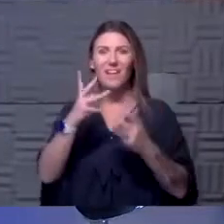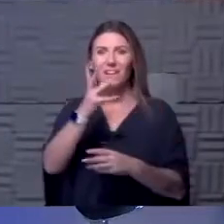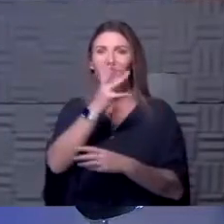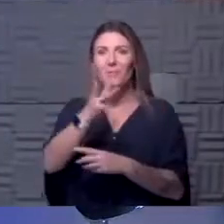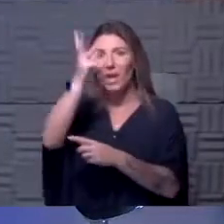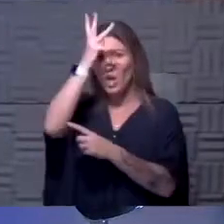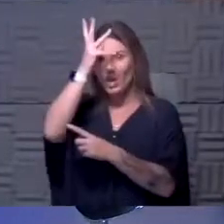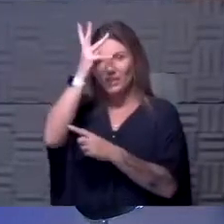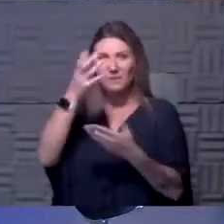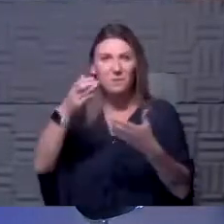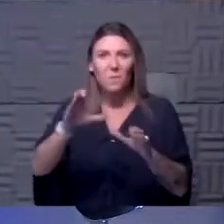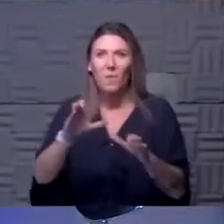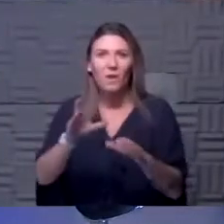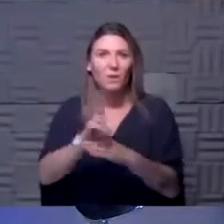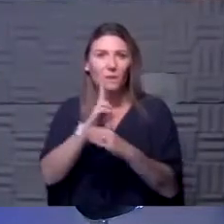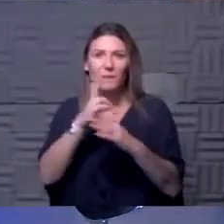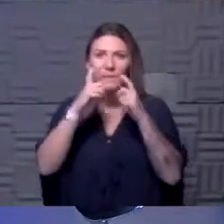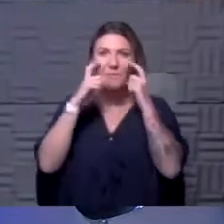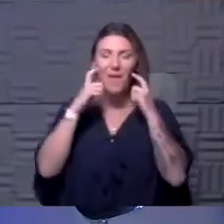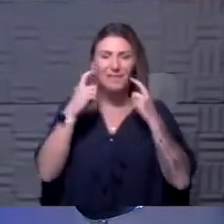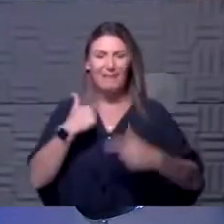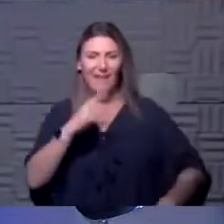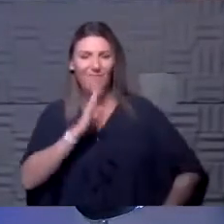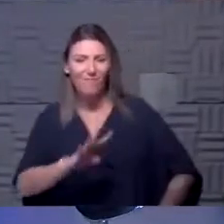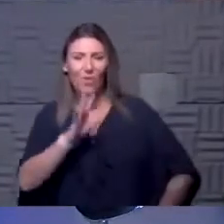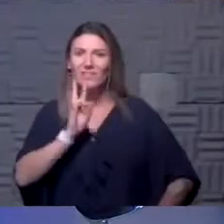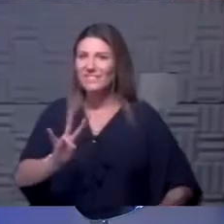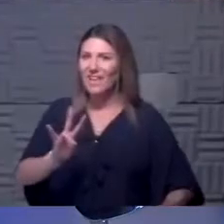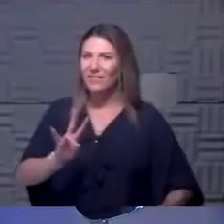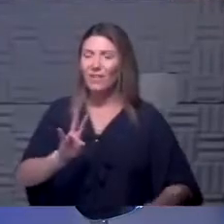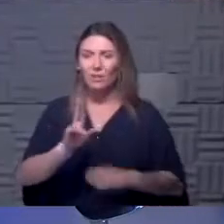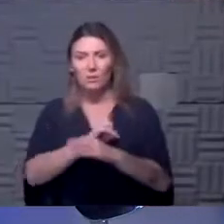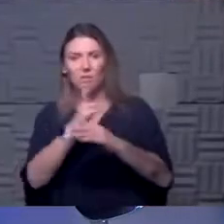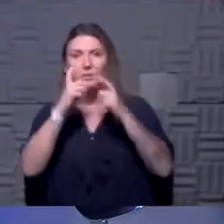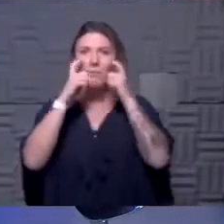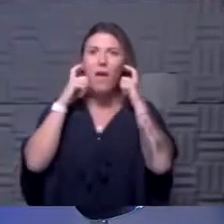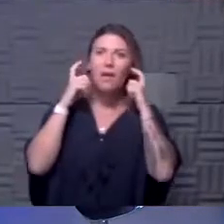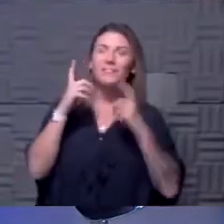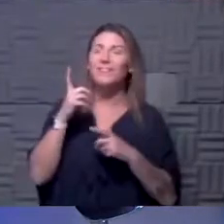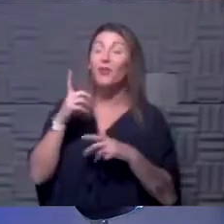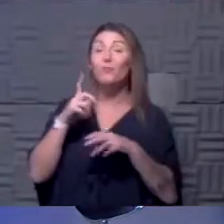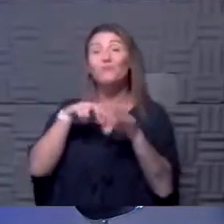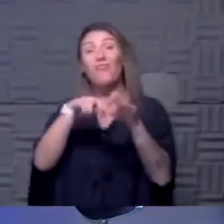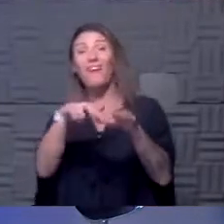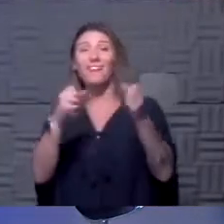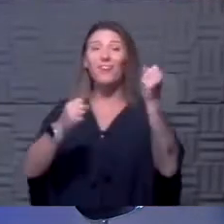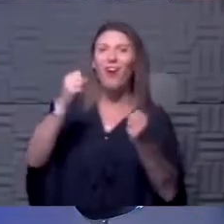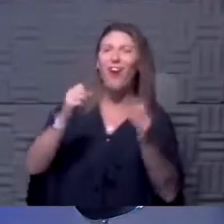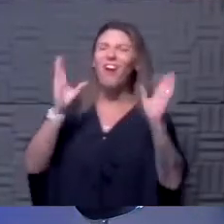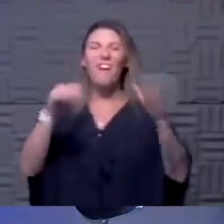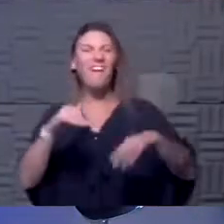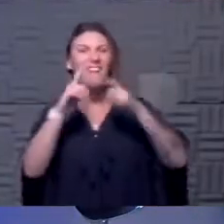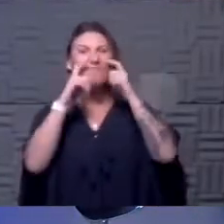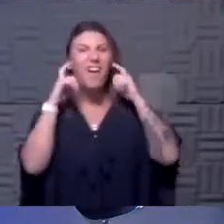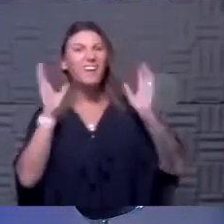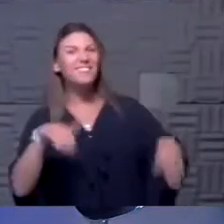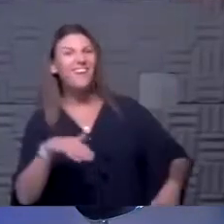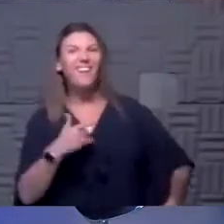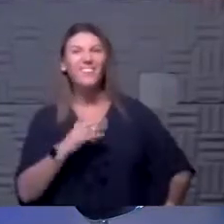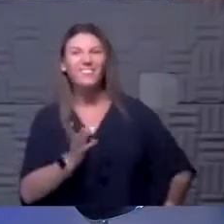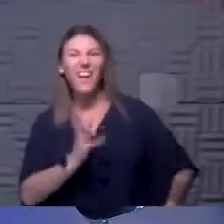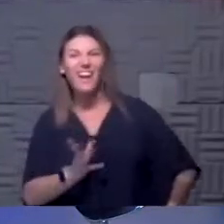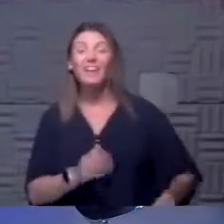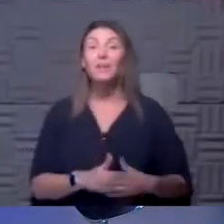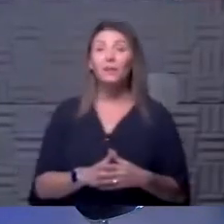don't want to wear masks. But my kids wear masks. I'm a four-year-old and a seven-year-old. And they'll wear it in the car. And I'll go, babe, you don't need a, you can take it off. No, it's all right. I got it. But the other day, we ran up to